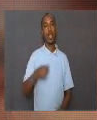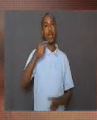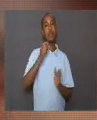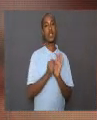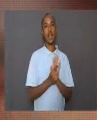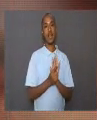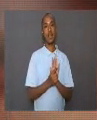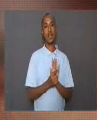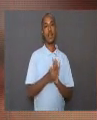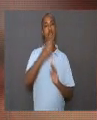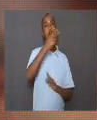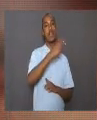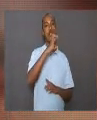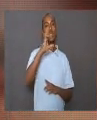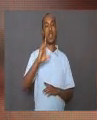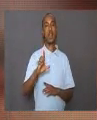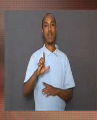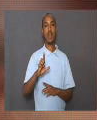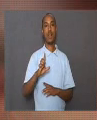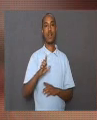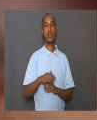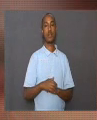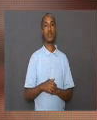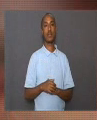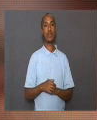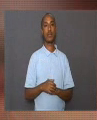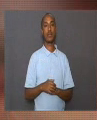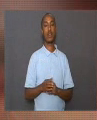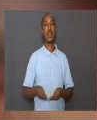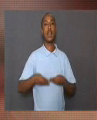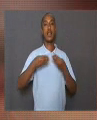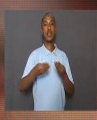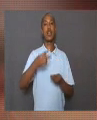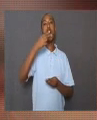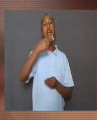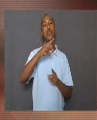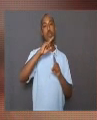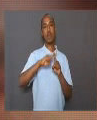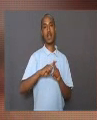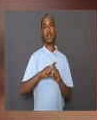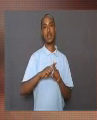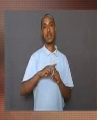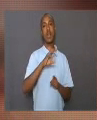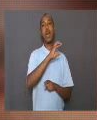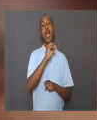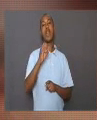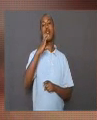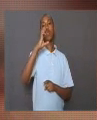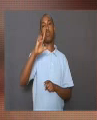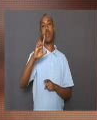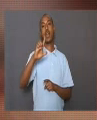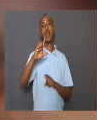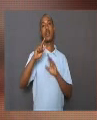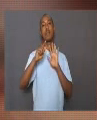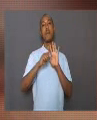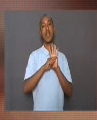instance, hydrochloric acid on its own releases hydrogen plus and chloride